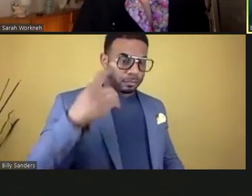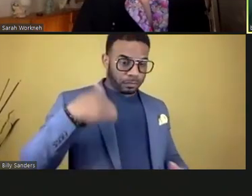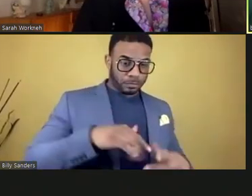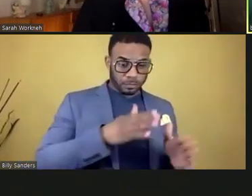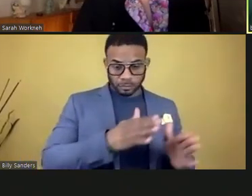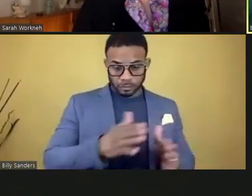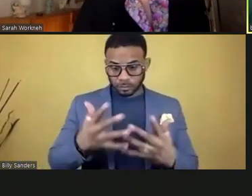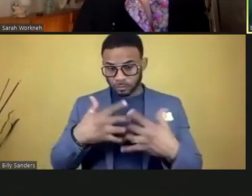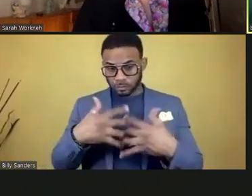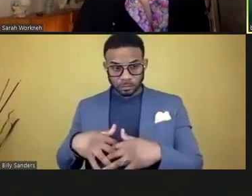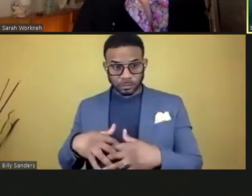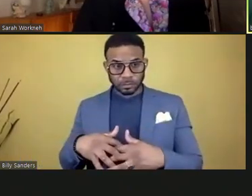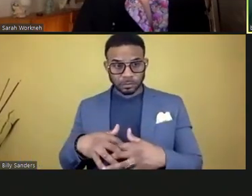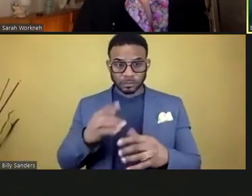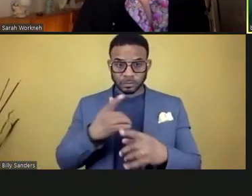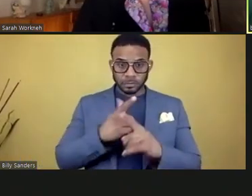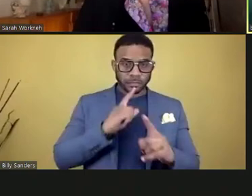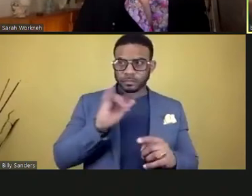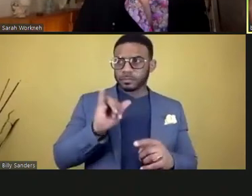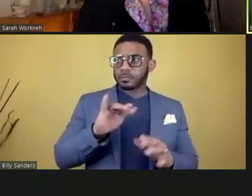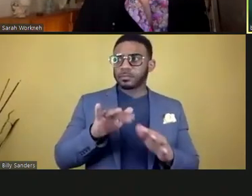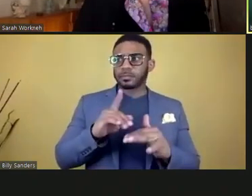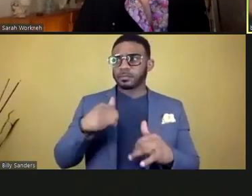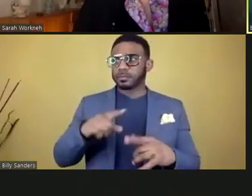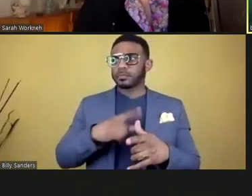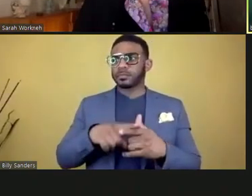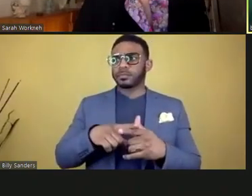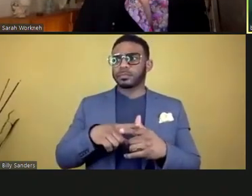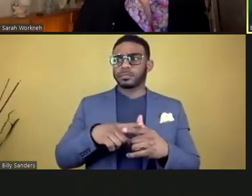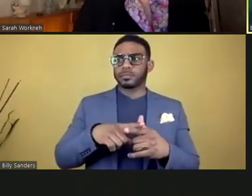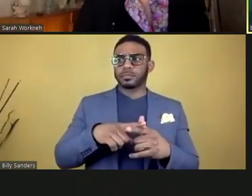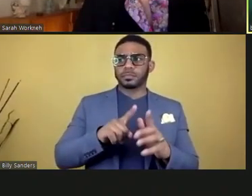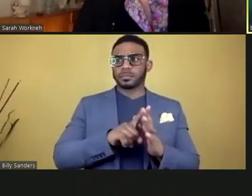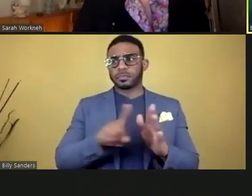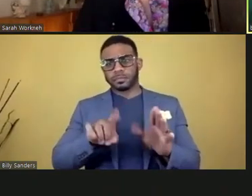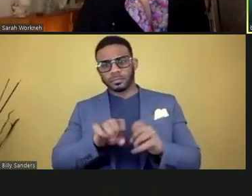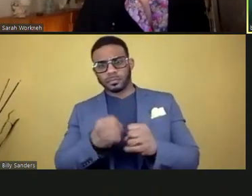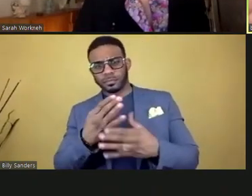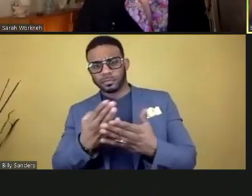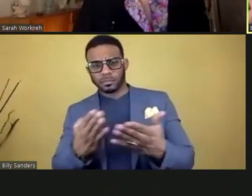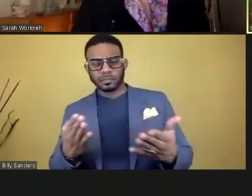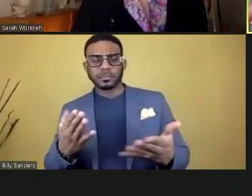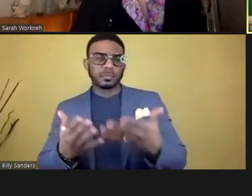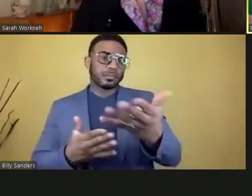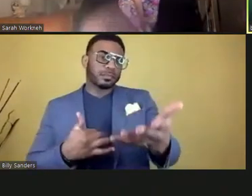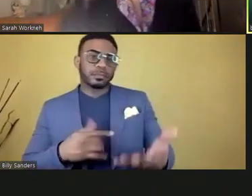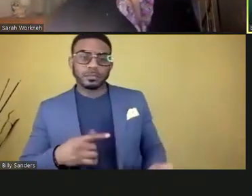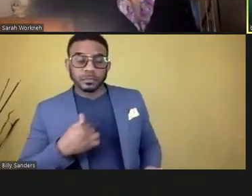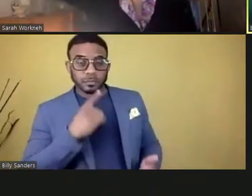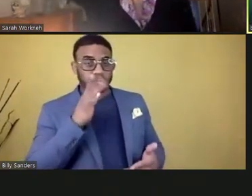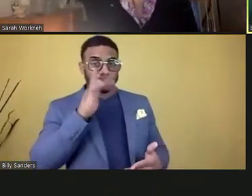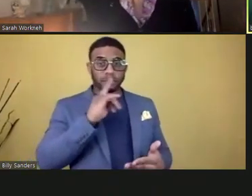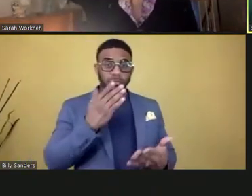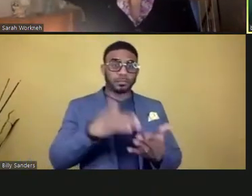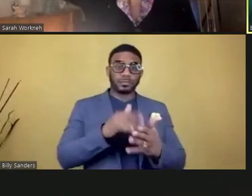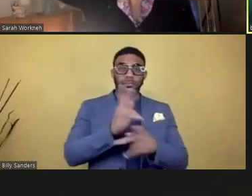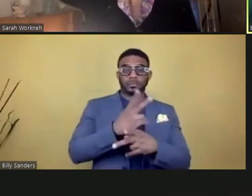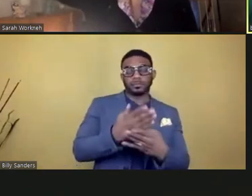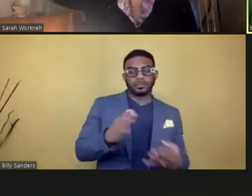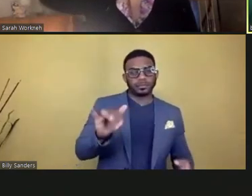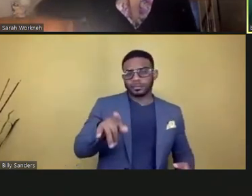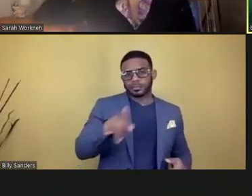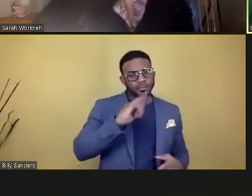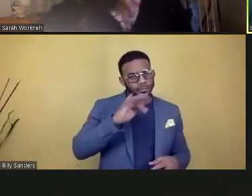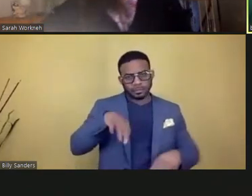Converging Liberations, is like, how do we then break some of these things? And we are going to be reproducing things. Like, this